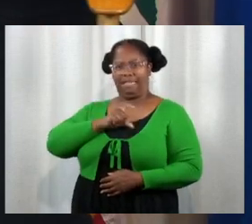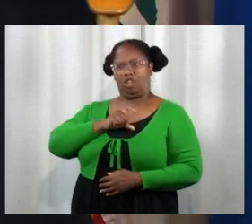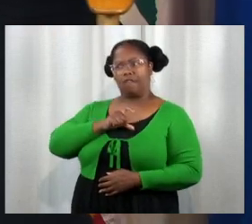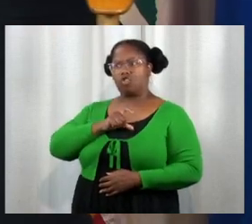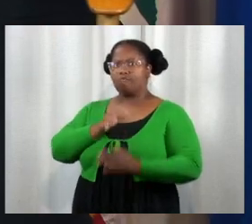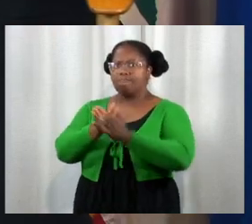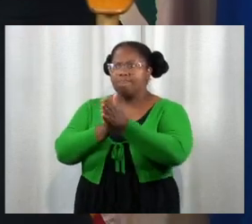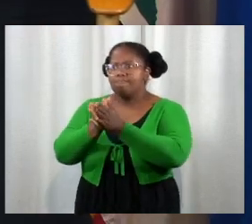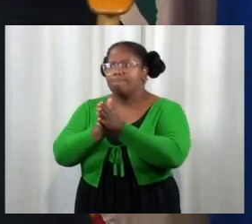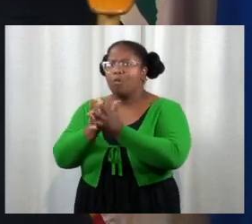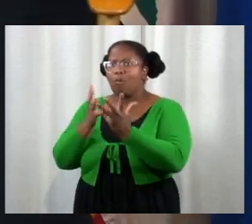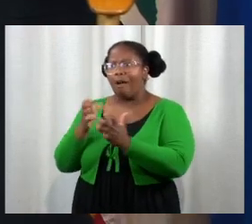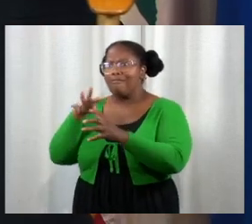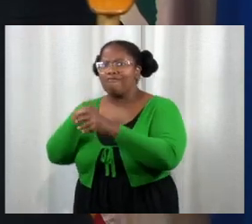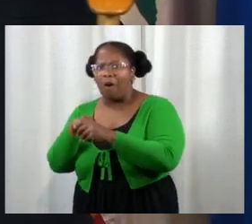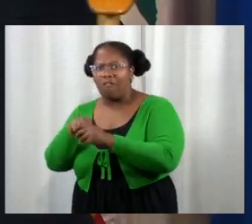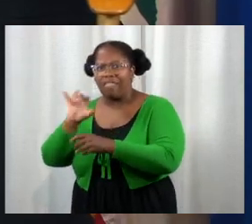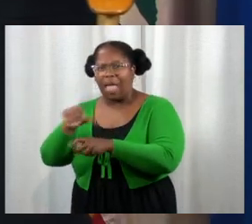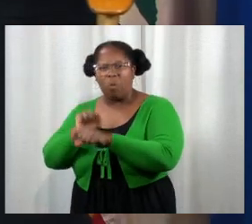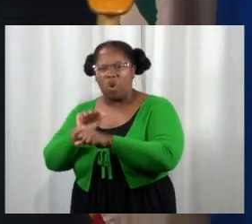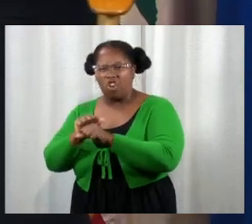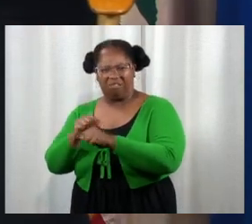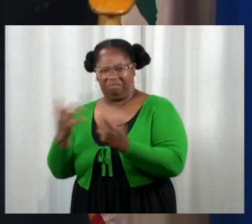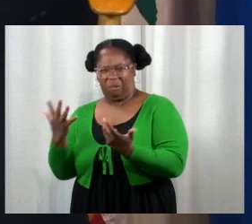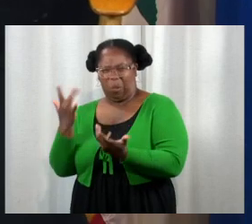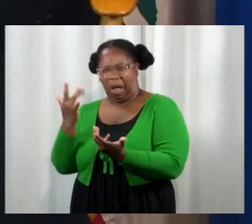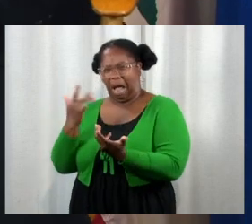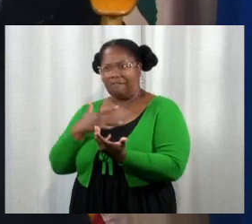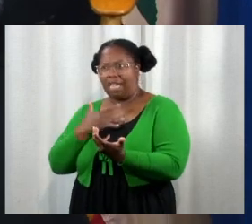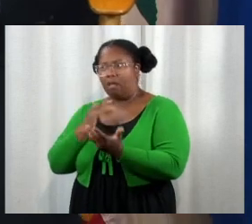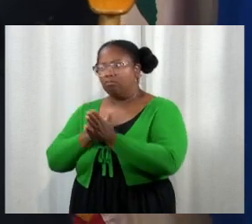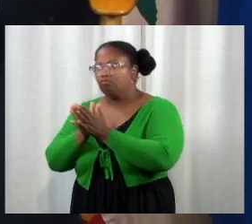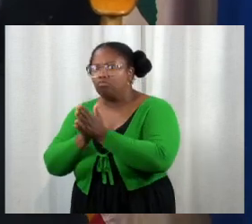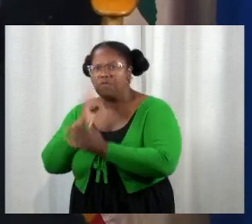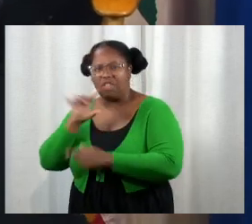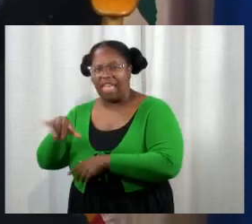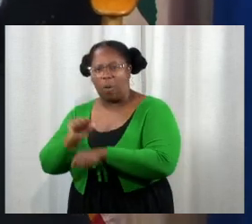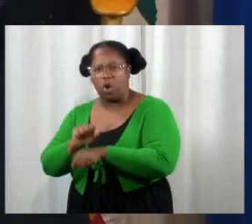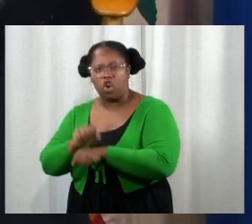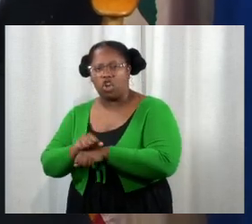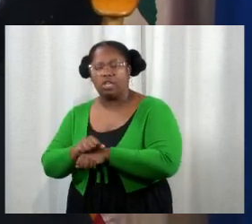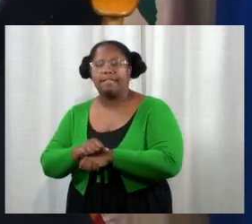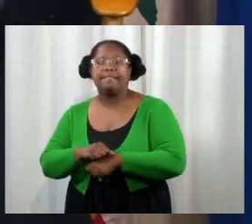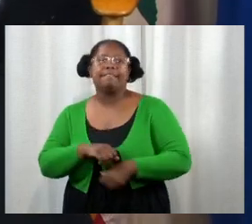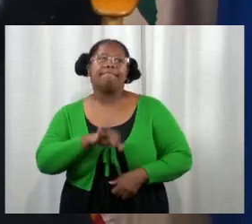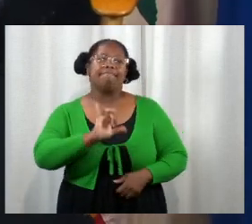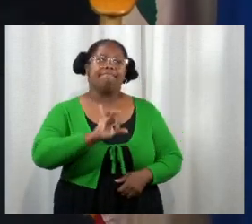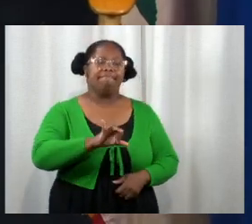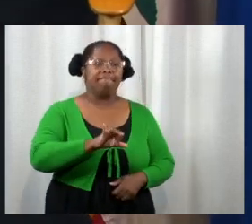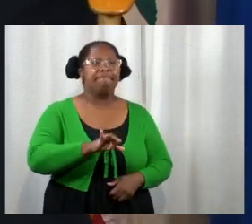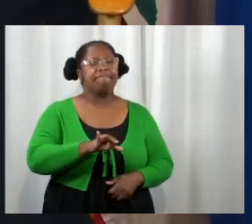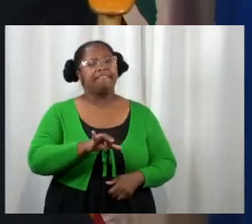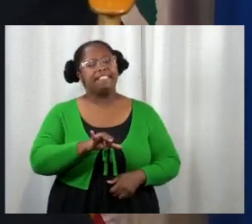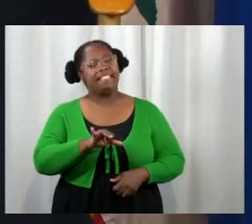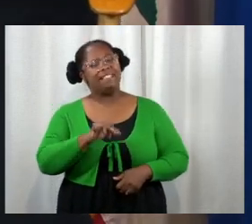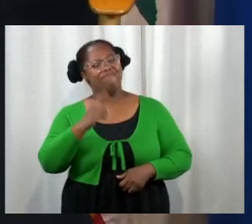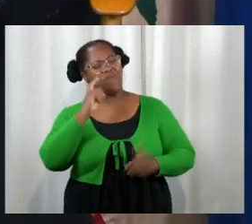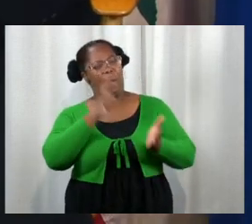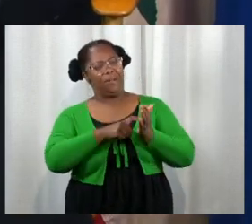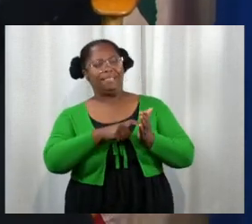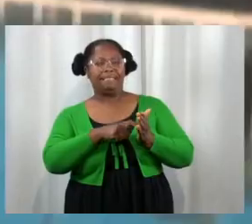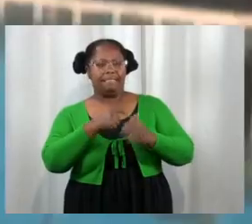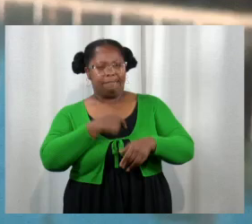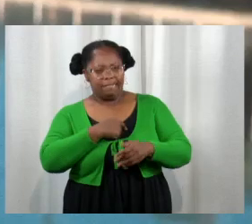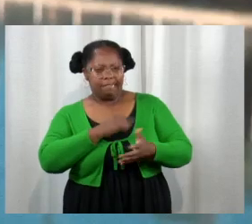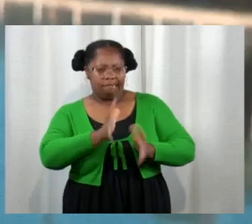work, what really draws them to this assignment? I would have to say the ability to see the difference that they make in the community is the biggest